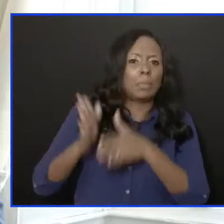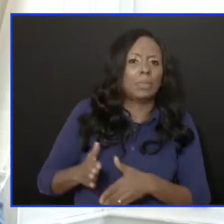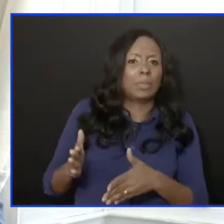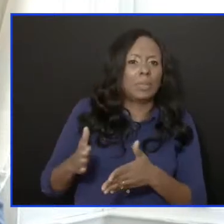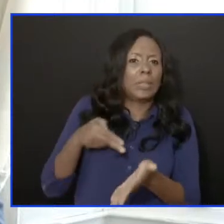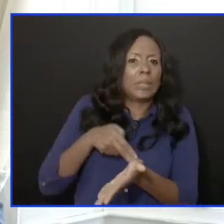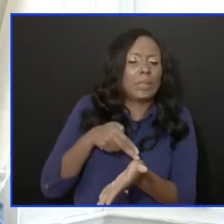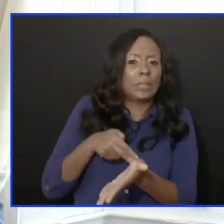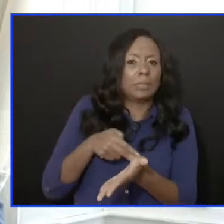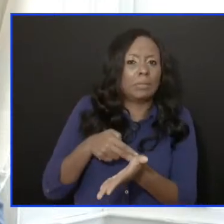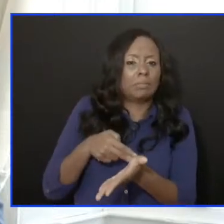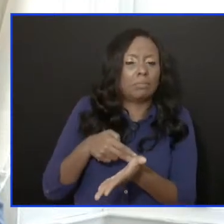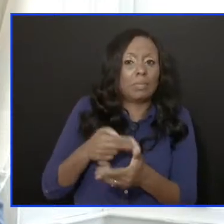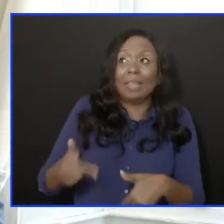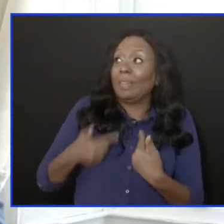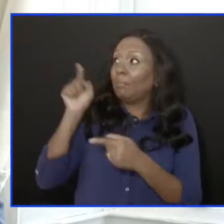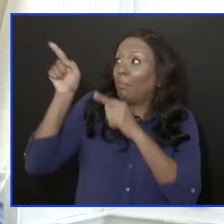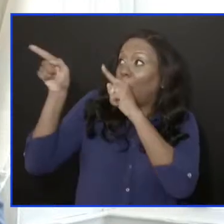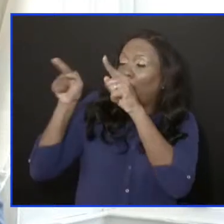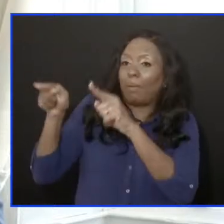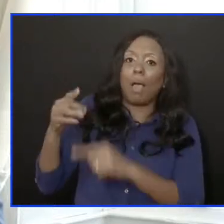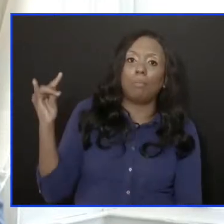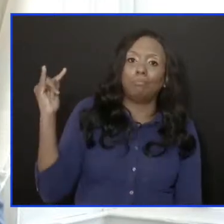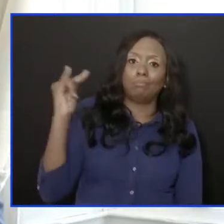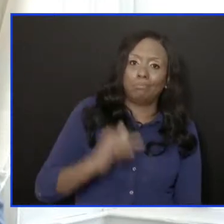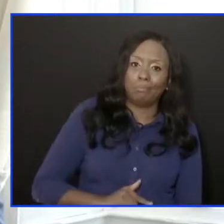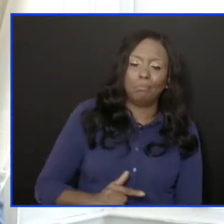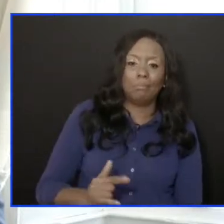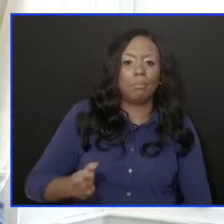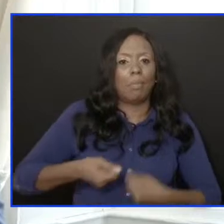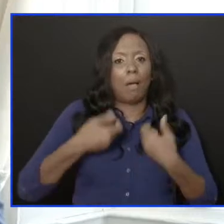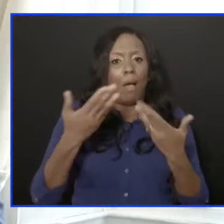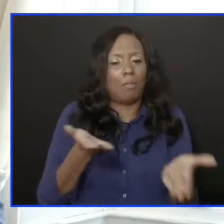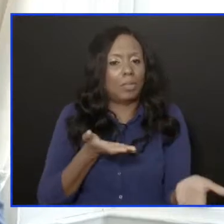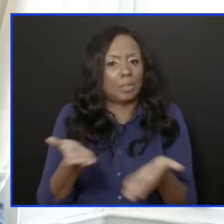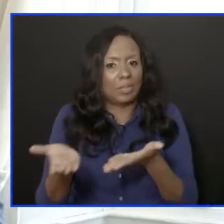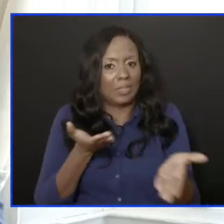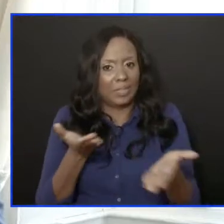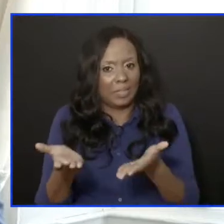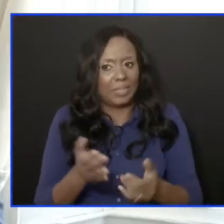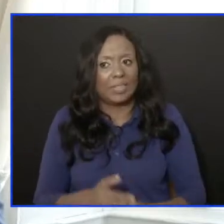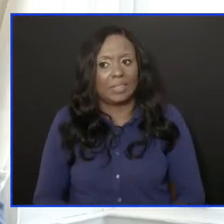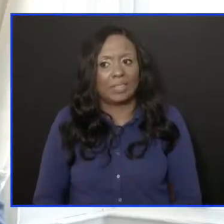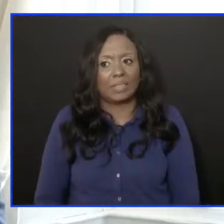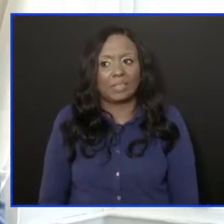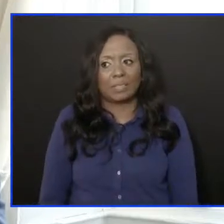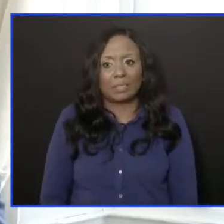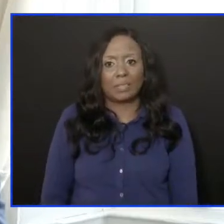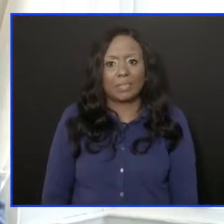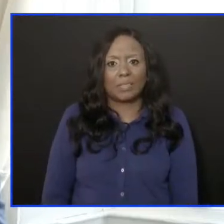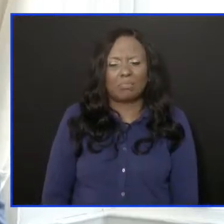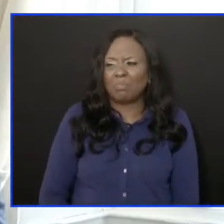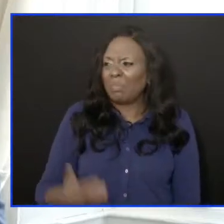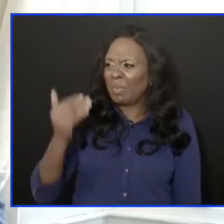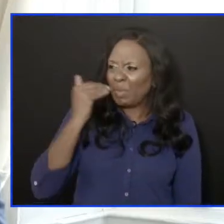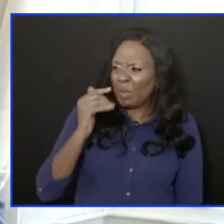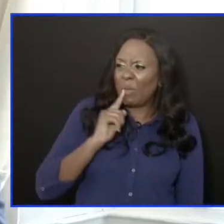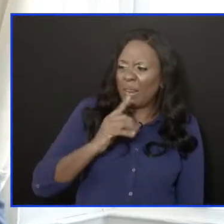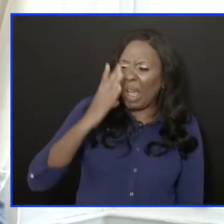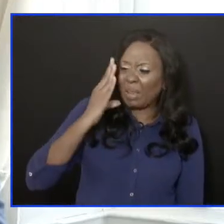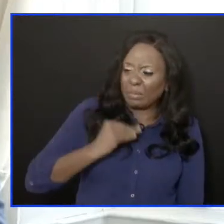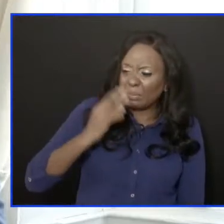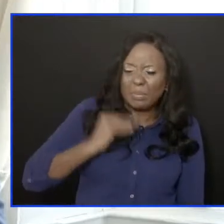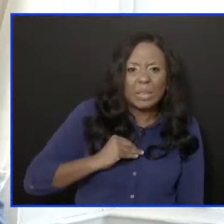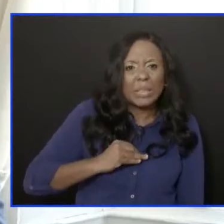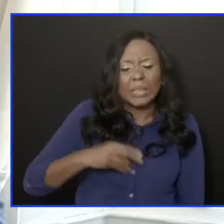well, and they continue to mesh in pretty well, and we are really thankful for that as well. So I think despite that we're in the midst of a storm,